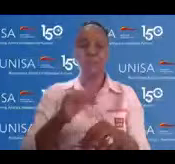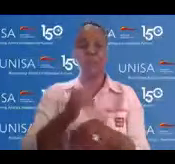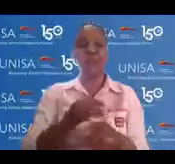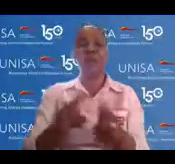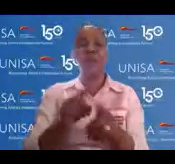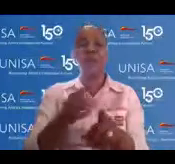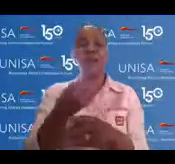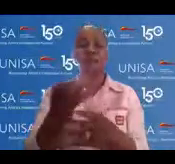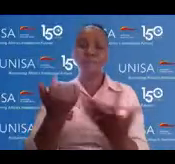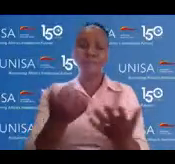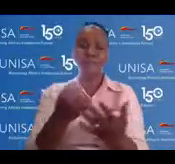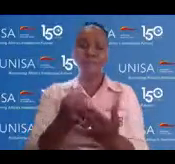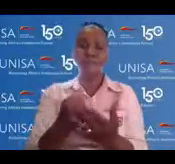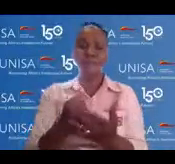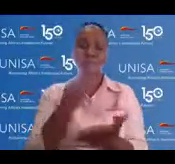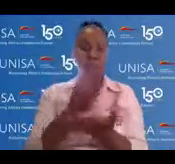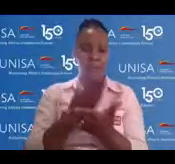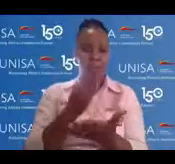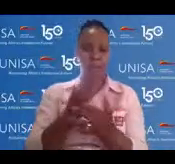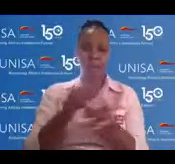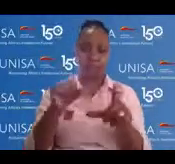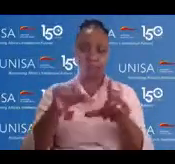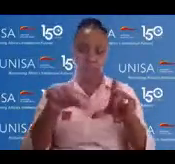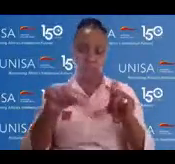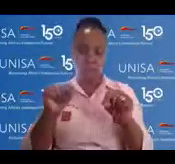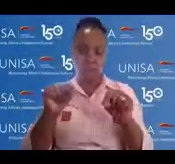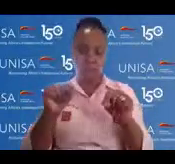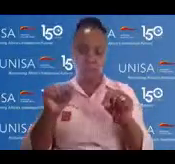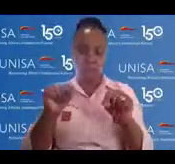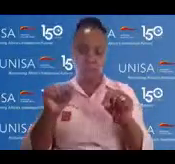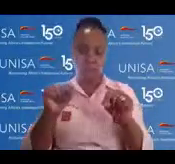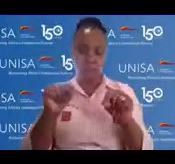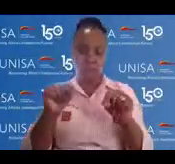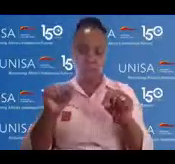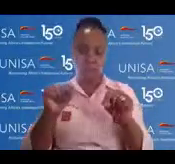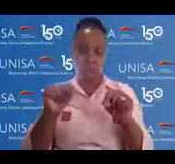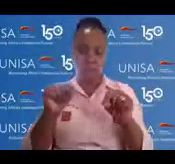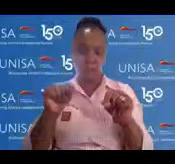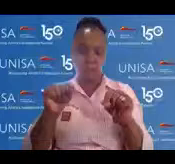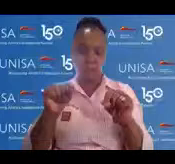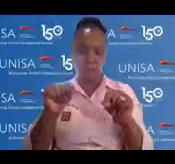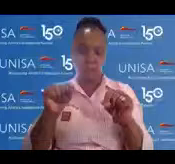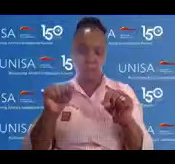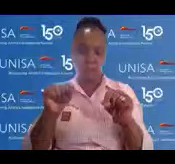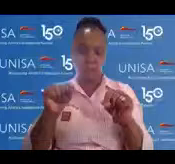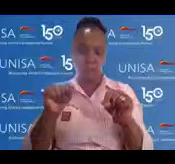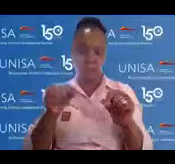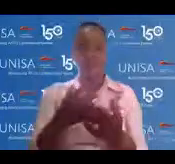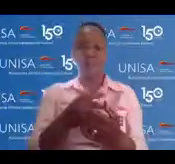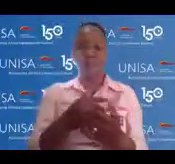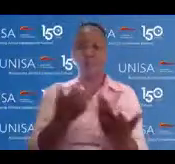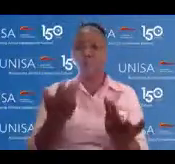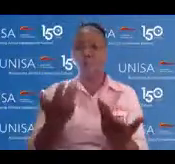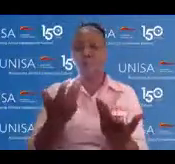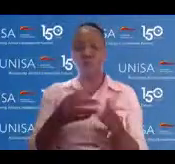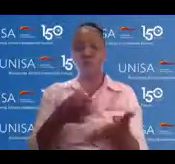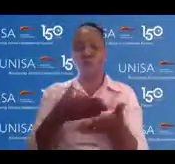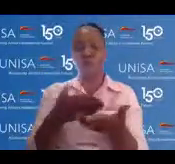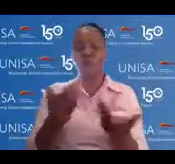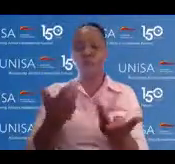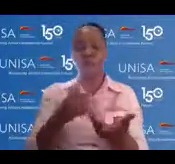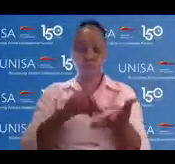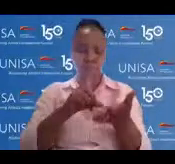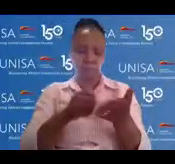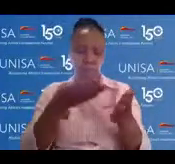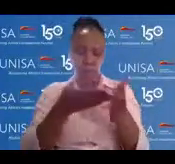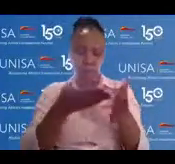validation box over here. You have to do it, otherwise the start attempt button is not available. So only when you tick it, then you see it,